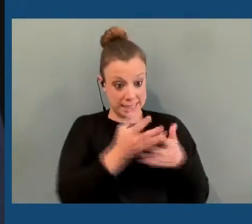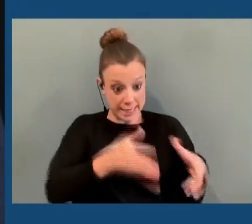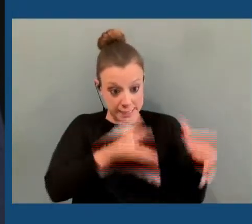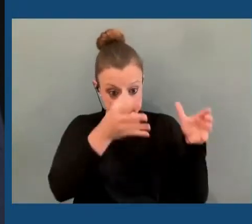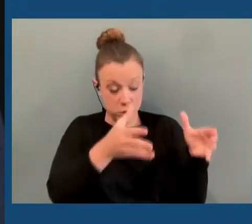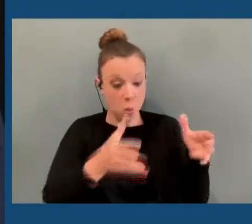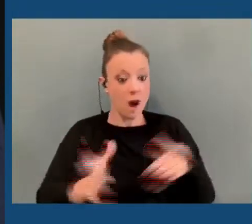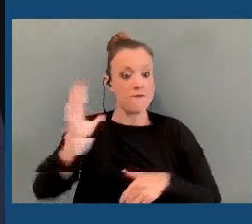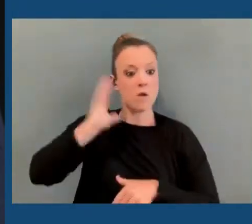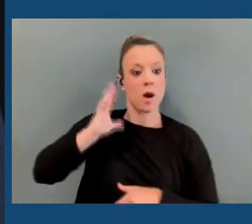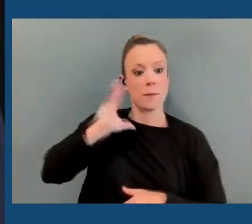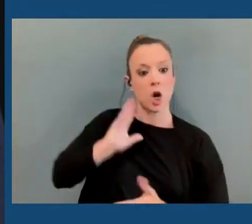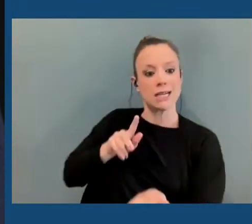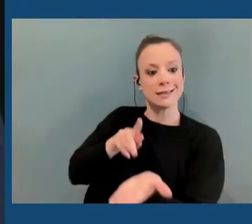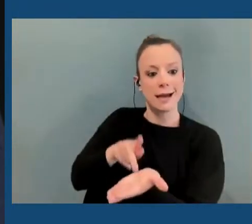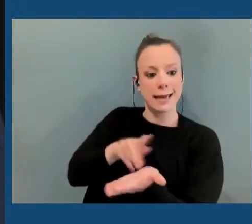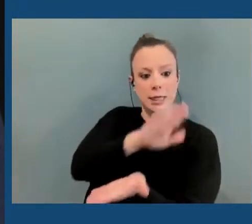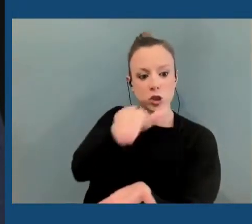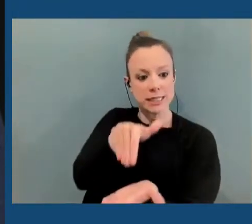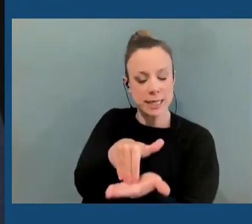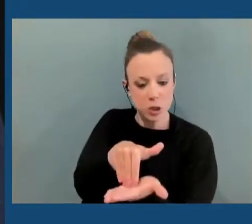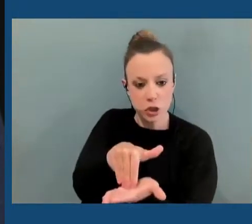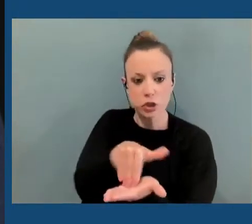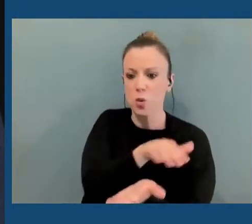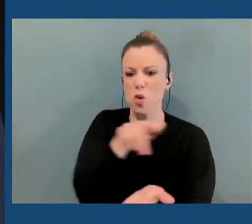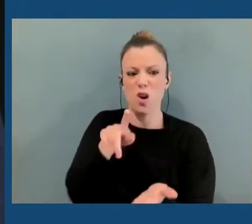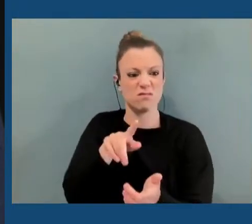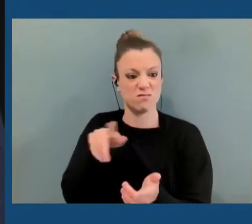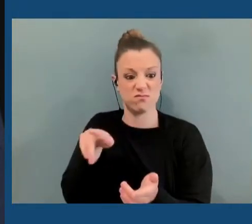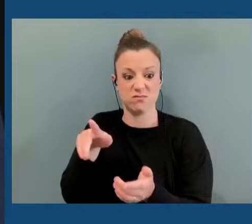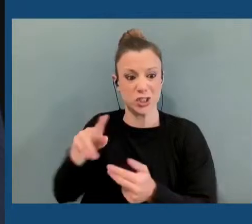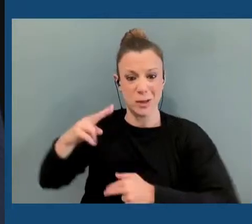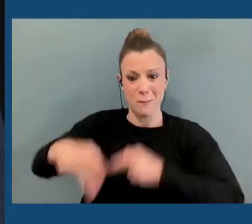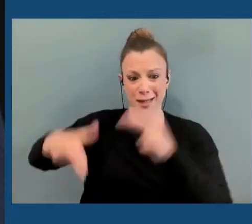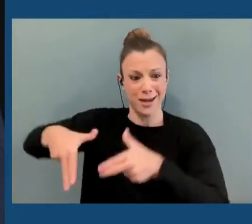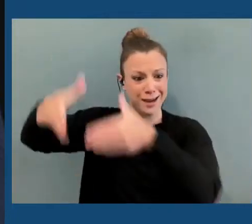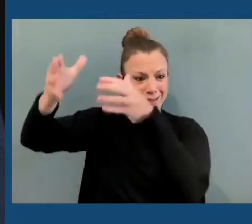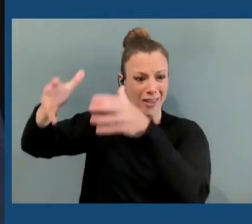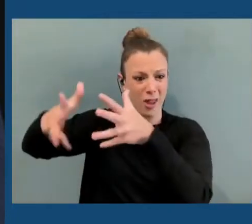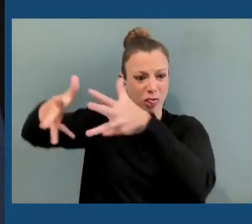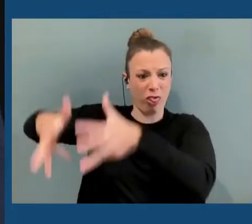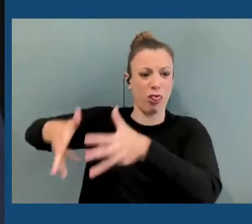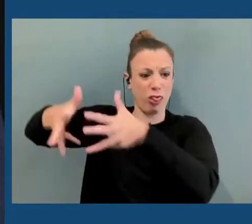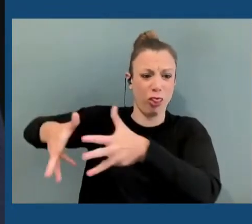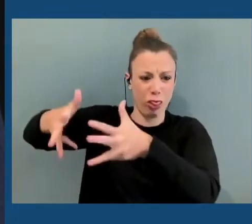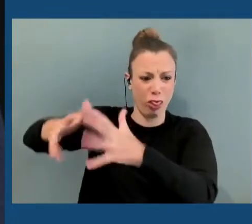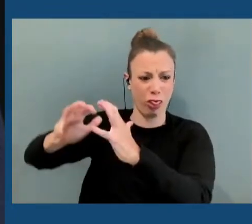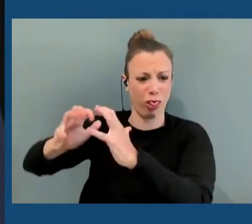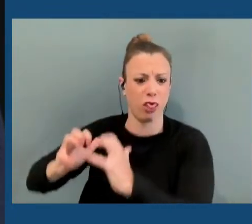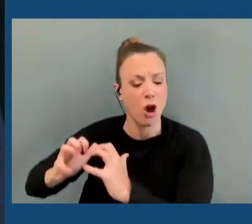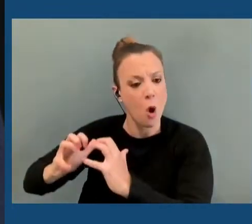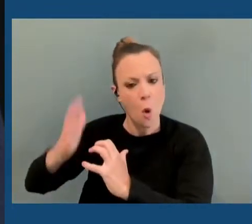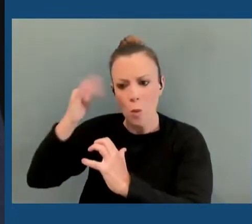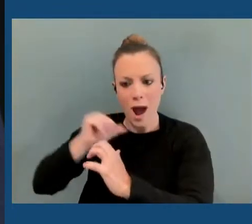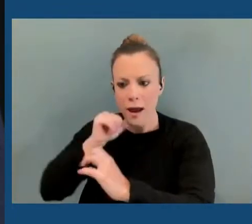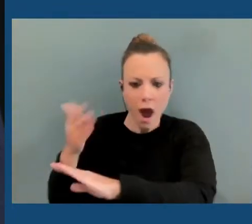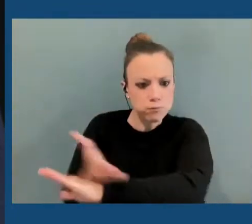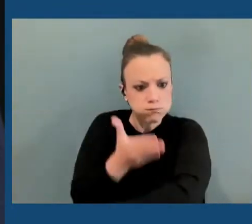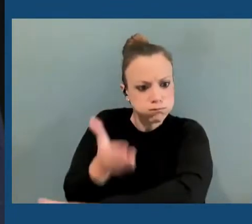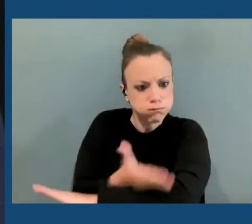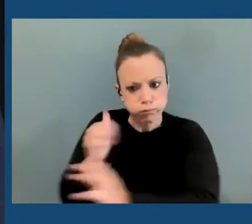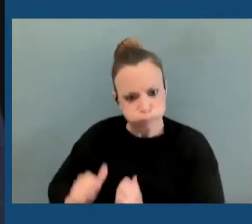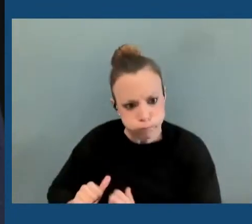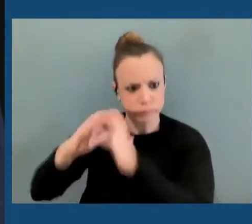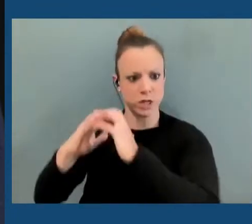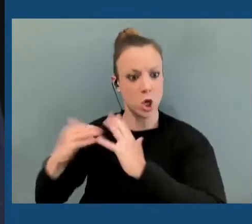centers and places that just had lost their luster, still under the control of the state. but why not let them be homes for people? So that's what we're focusing on as